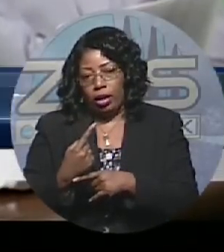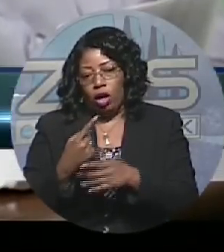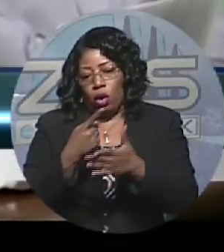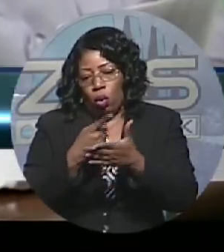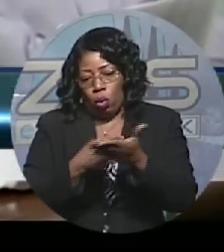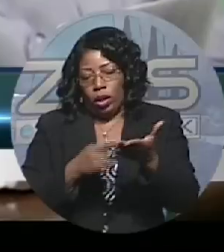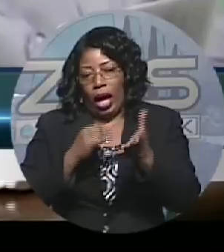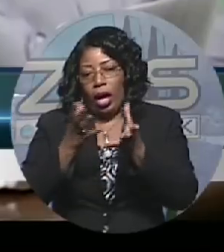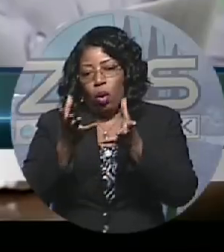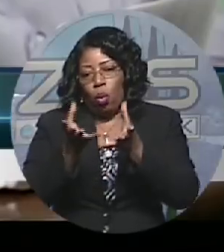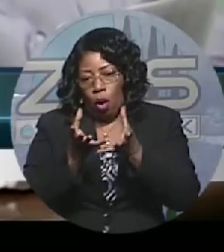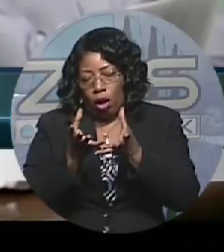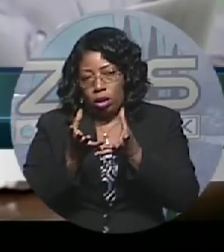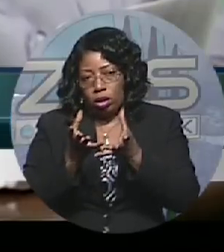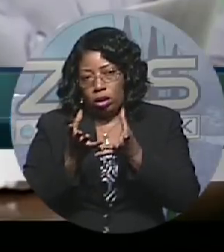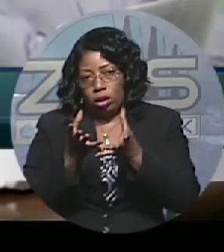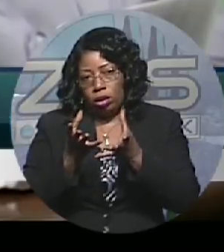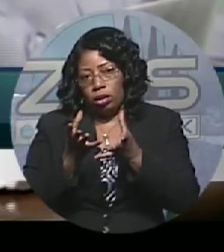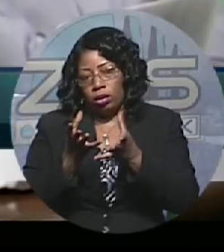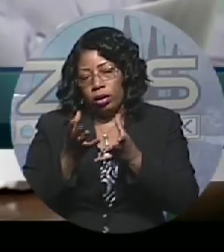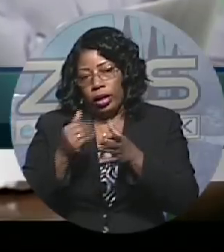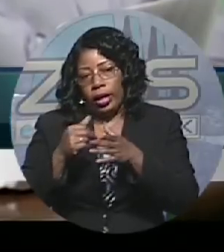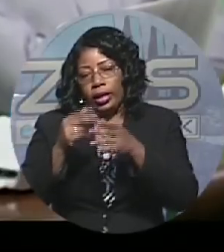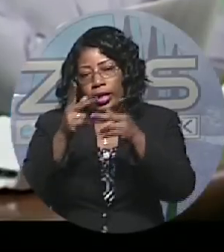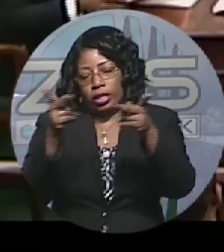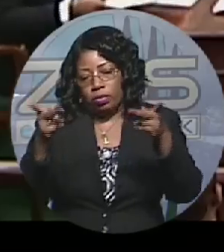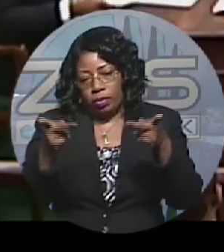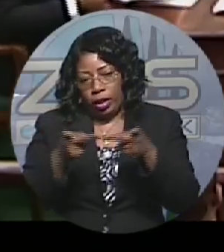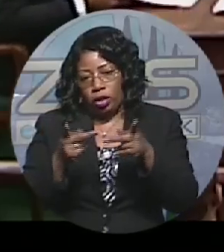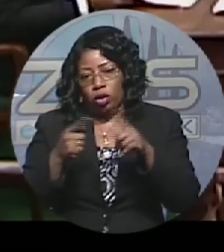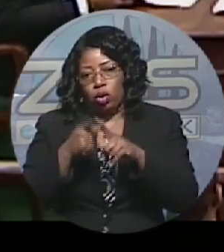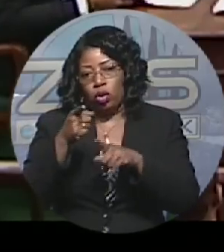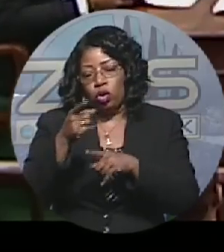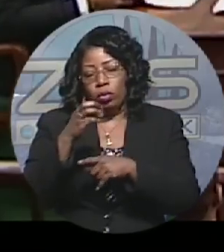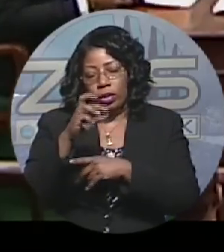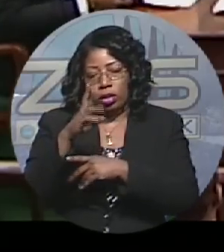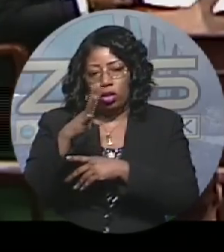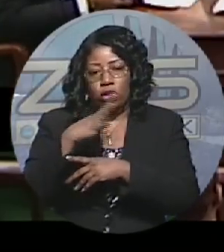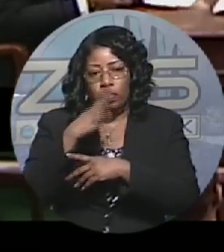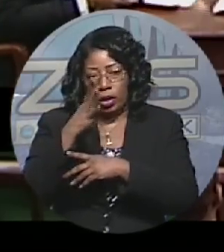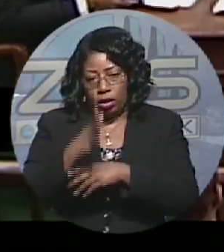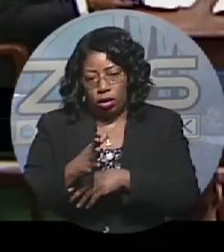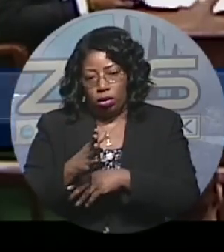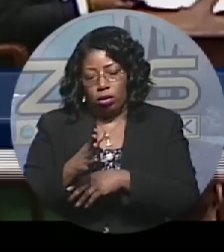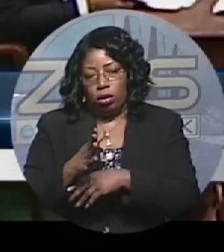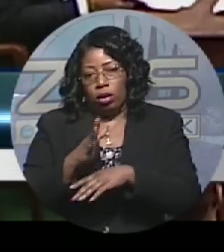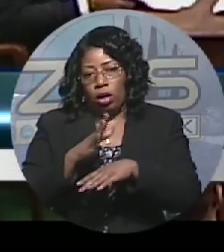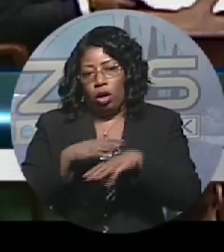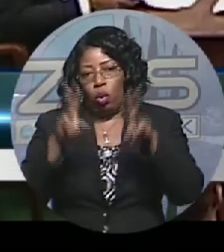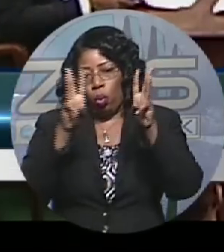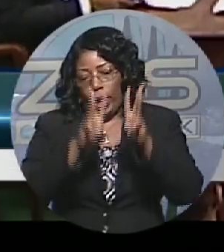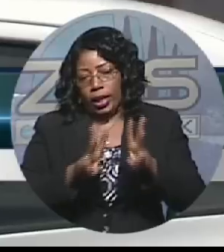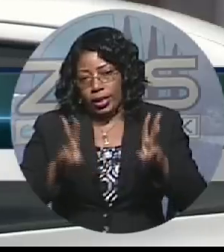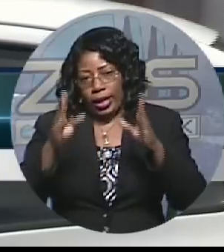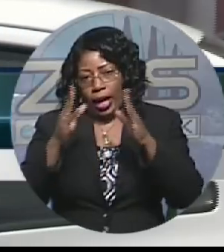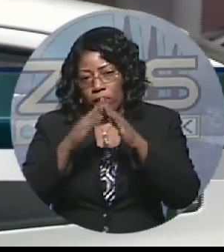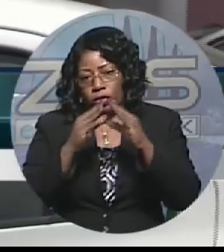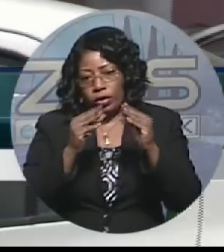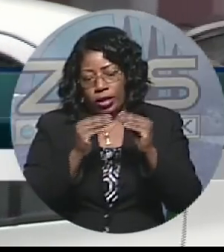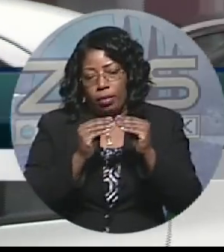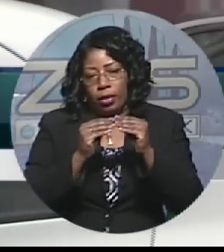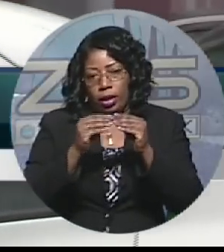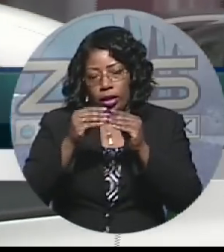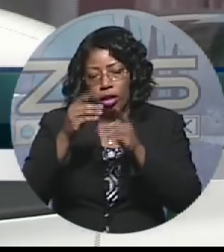to the rules of this place and you, Mr. Speaker. It was apparent during Wednesday's House session that the court